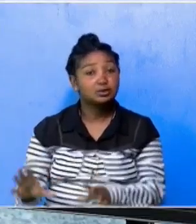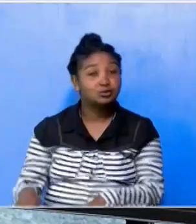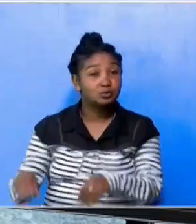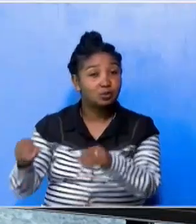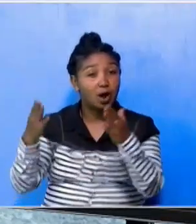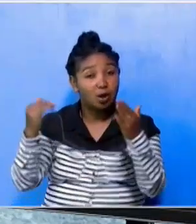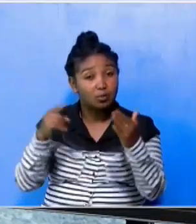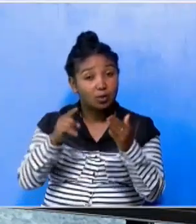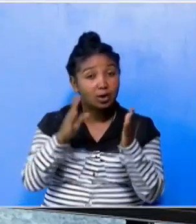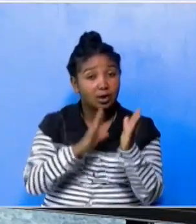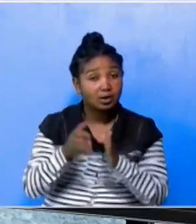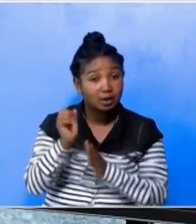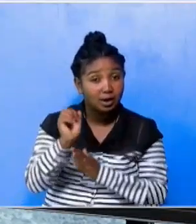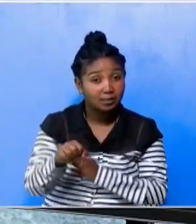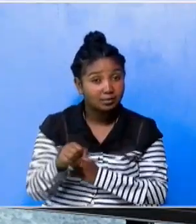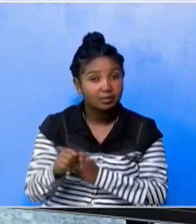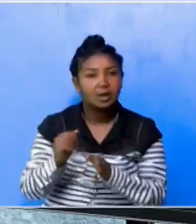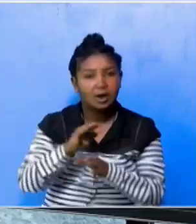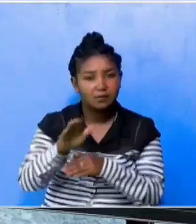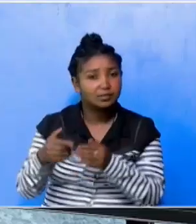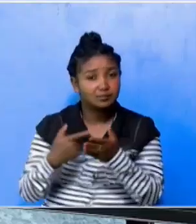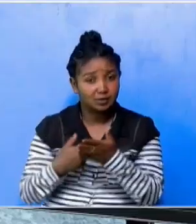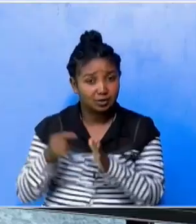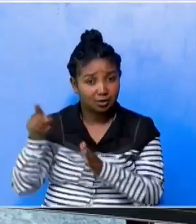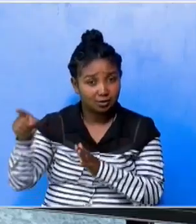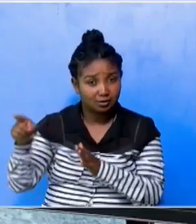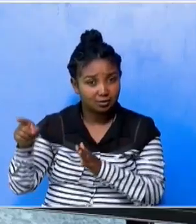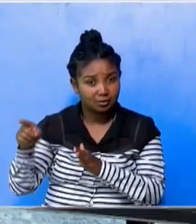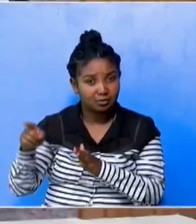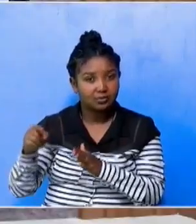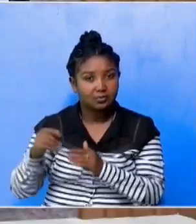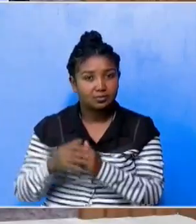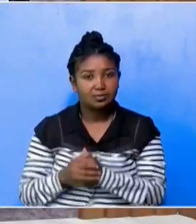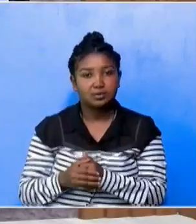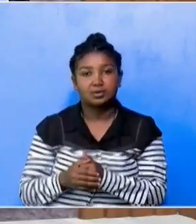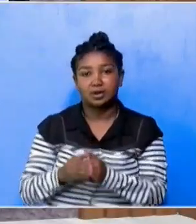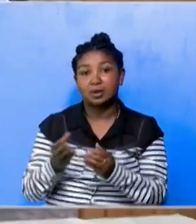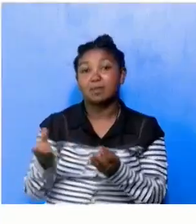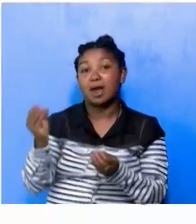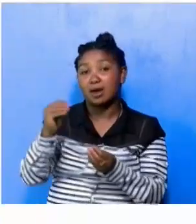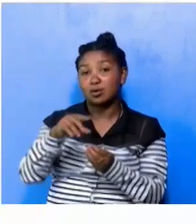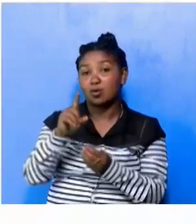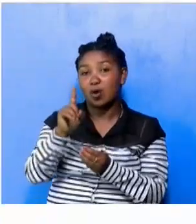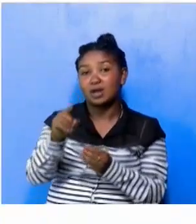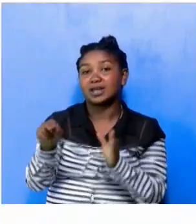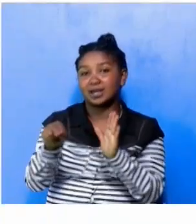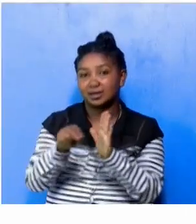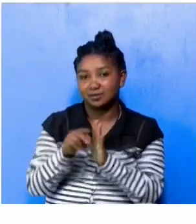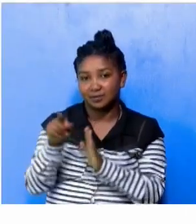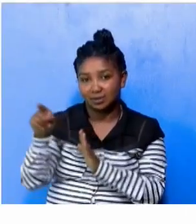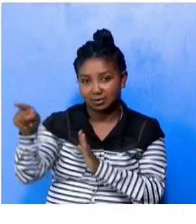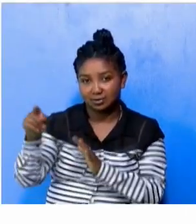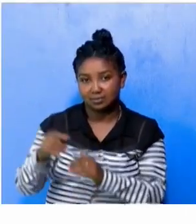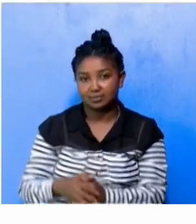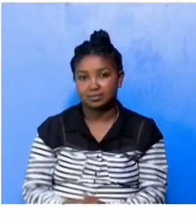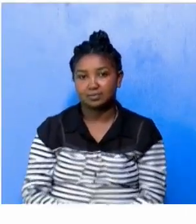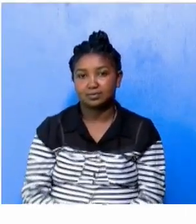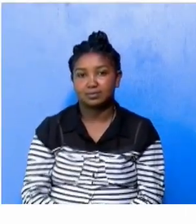I hope you're ready and everything is clear. Okay? Let me add you one negative.